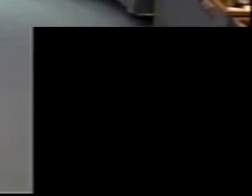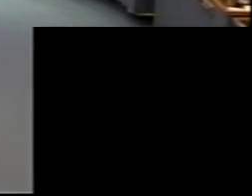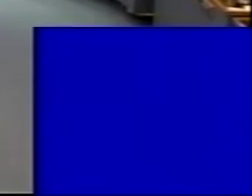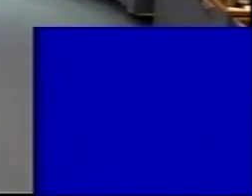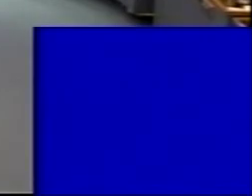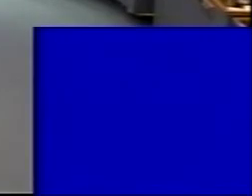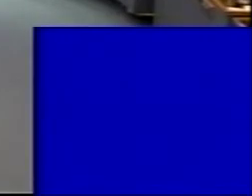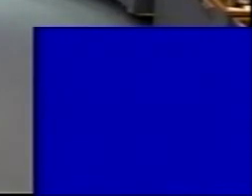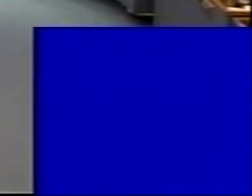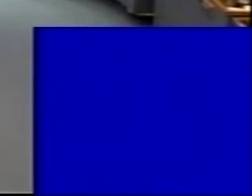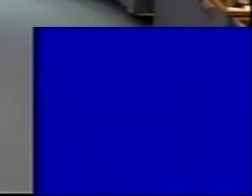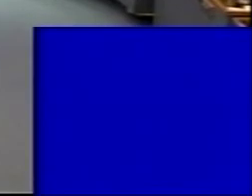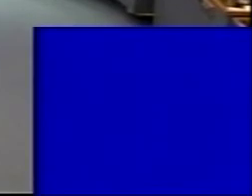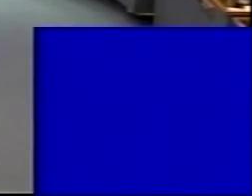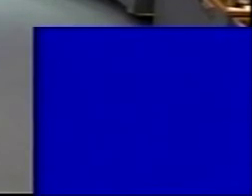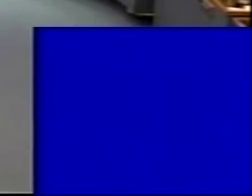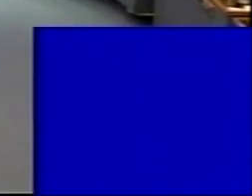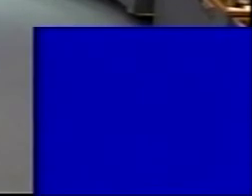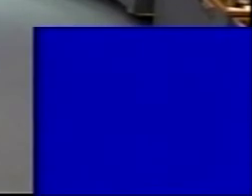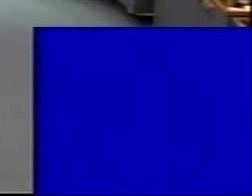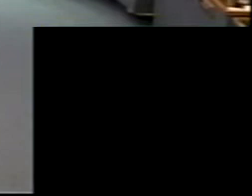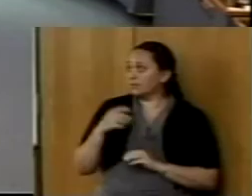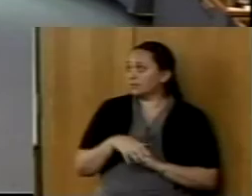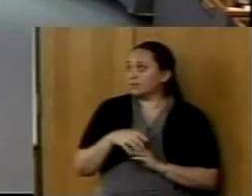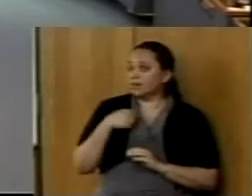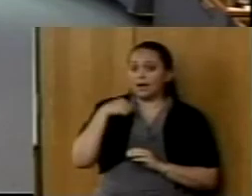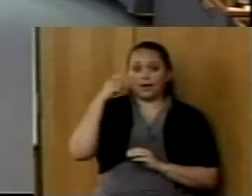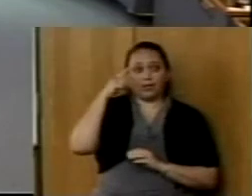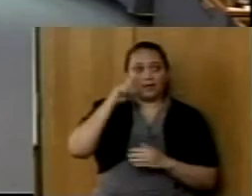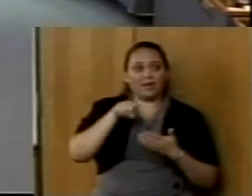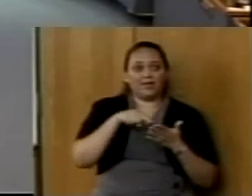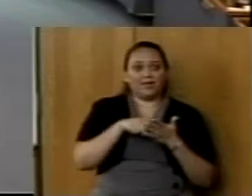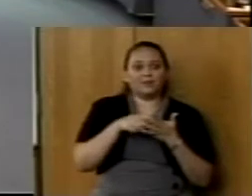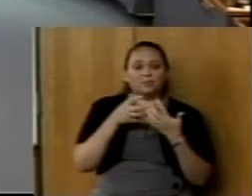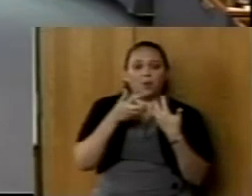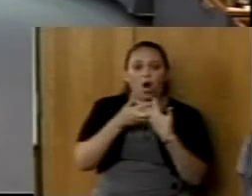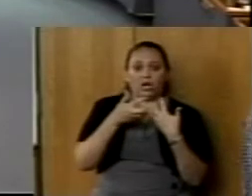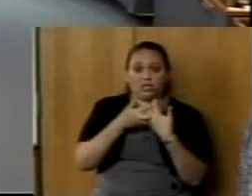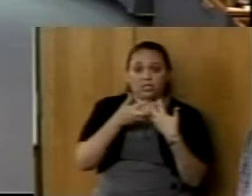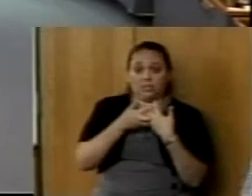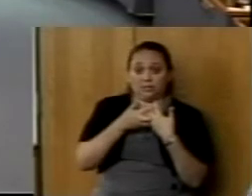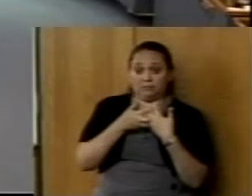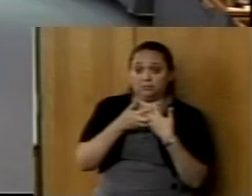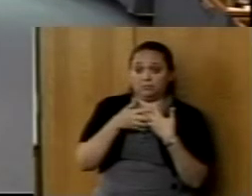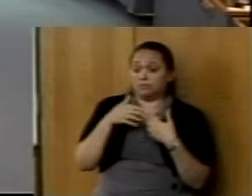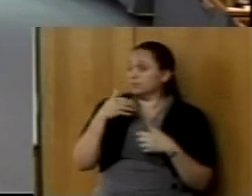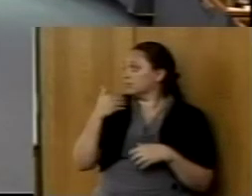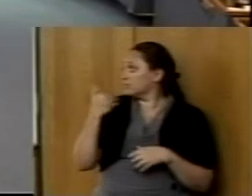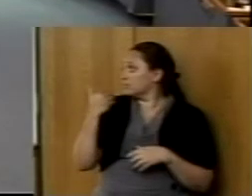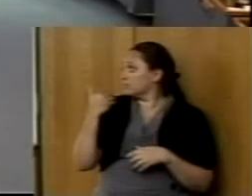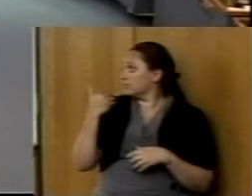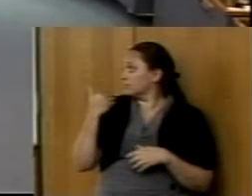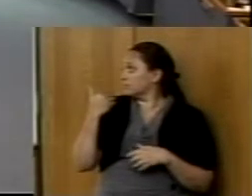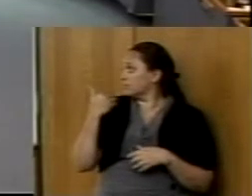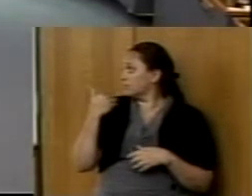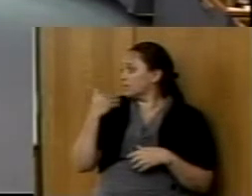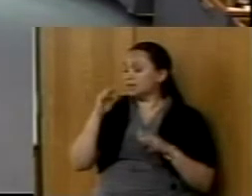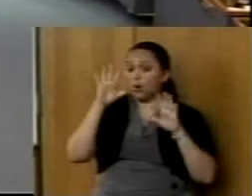motion? Sir. I'm sorry, Mr. Aguilar. Yes, I think this partnership with Head Start is a wonderful program. I'll tell you